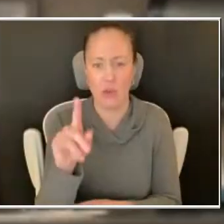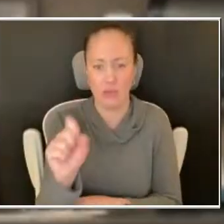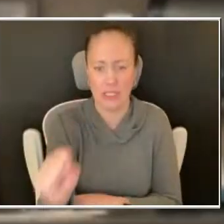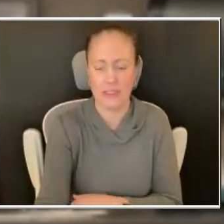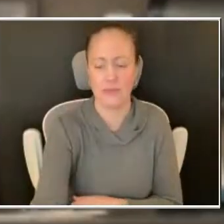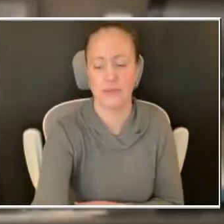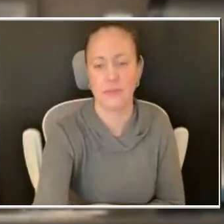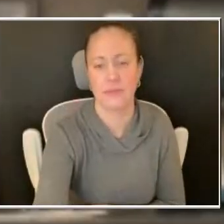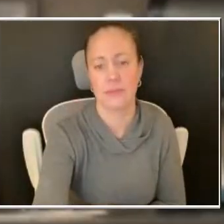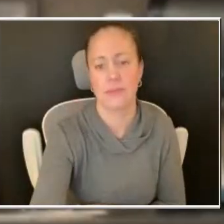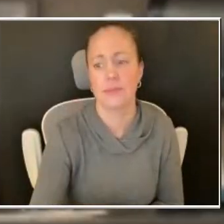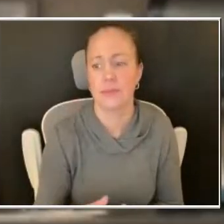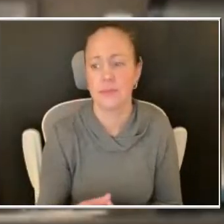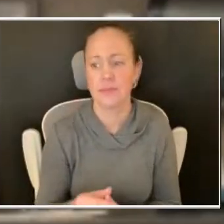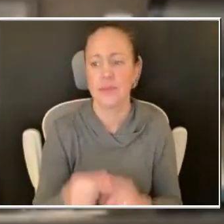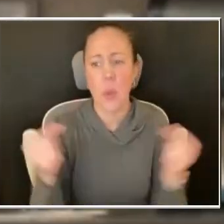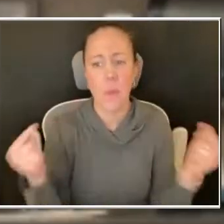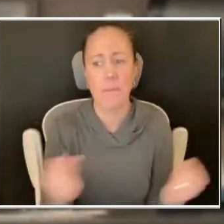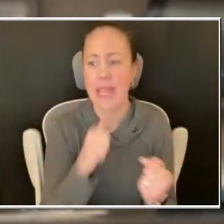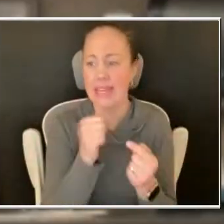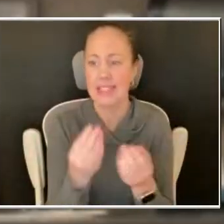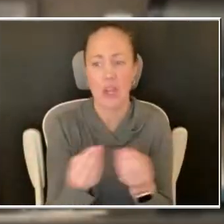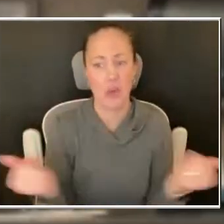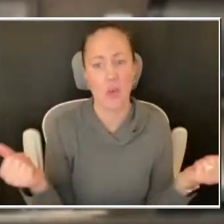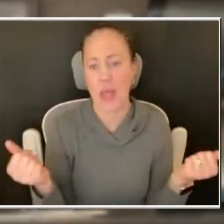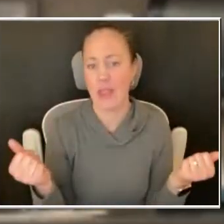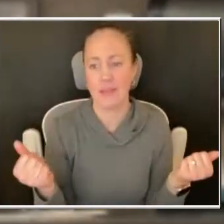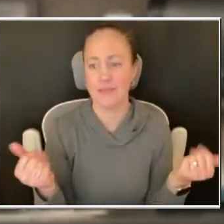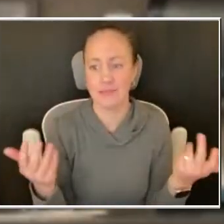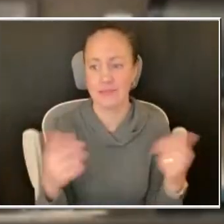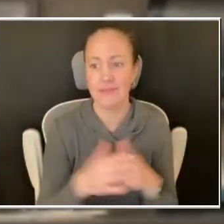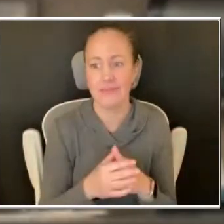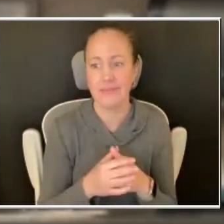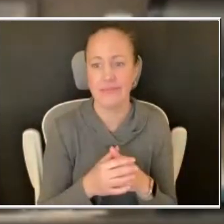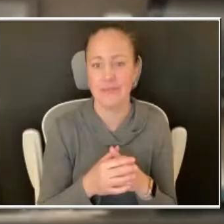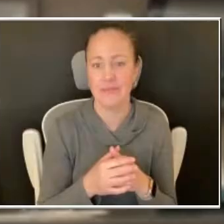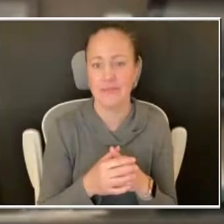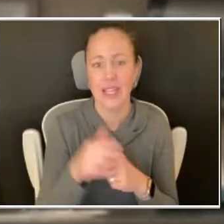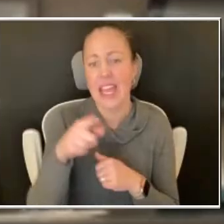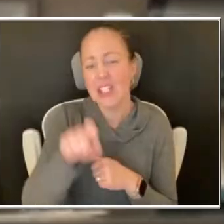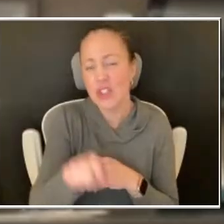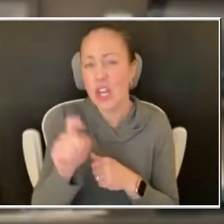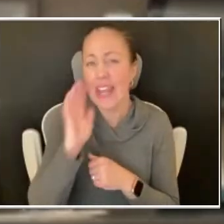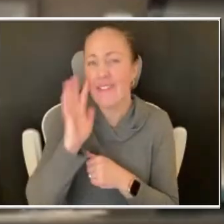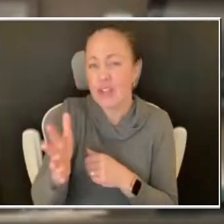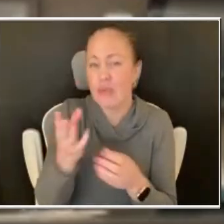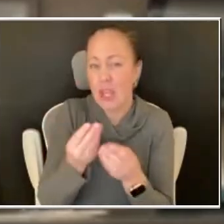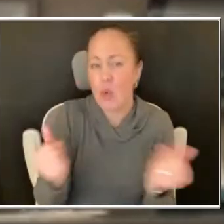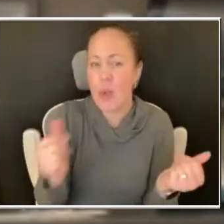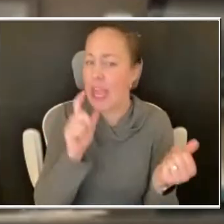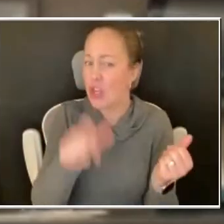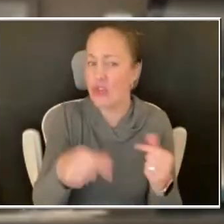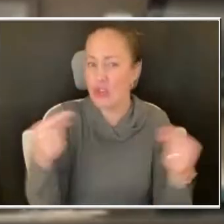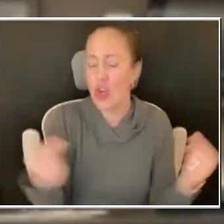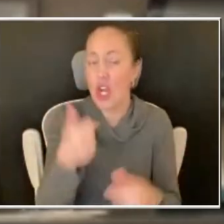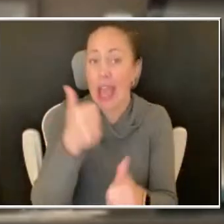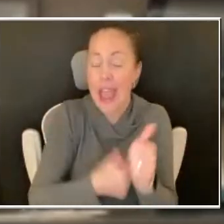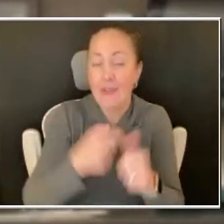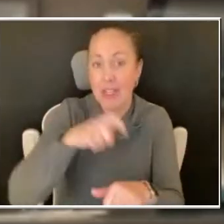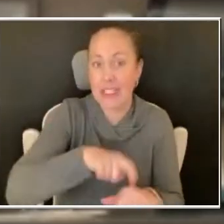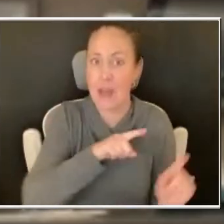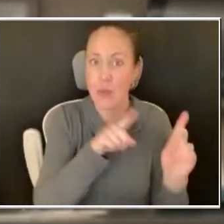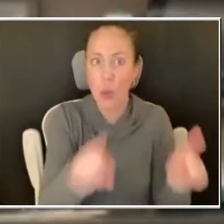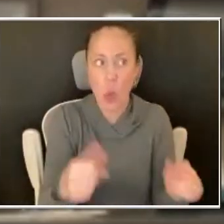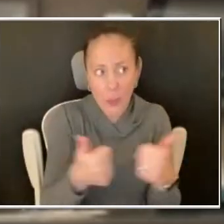especially if pain doesn't go away, like sometimes you have little things that kind of hurt, but it should eventually go away. It shouldn't hurt every time you go and play or